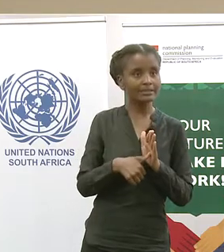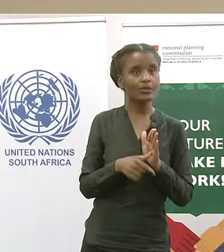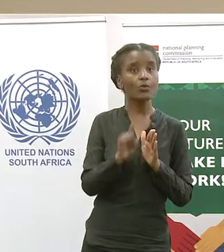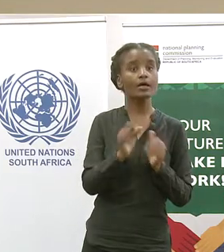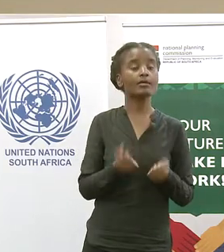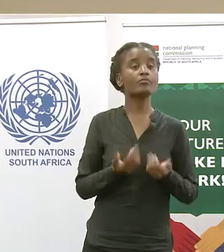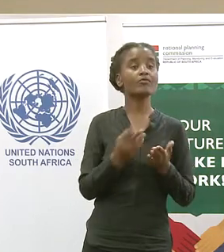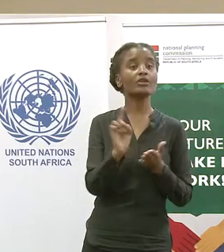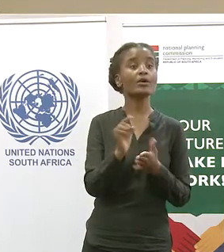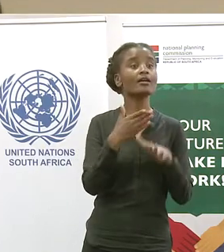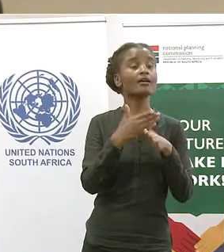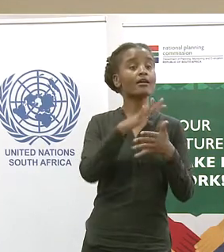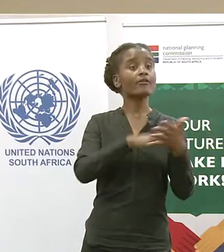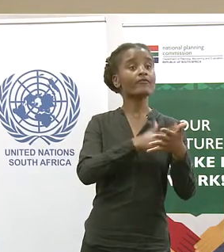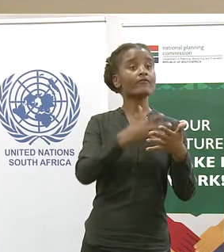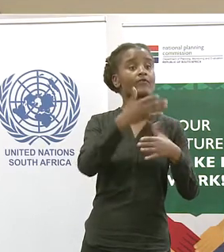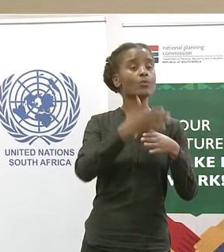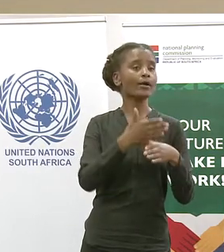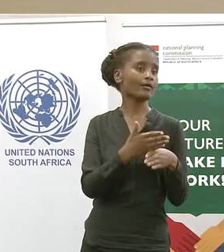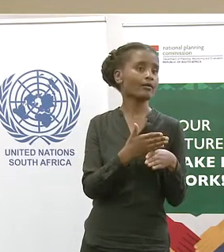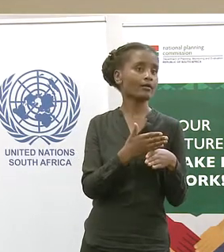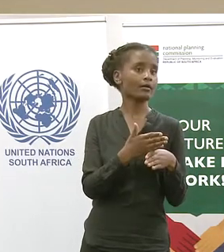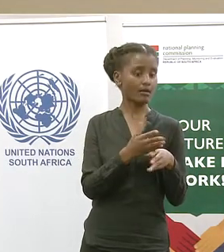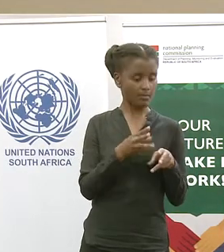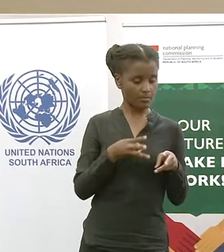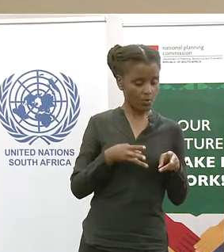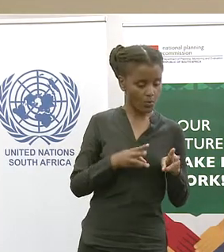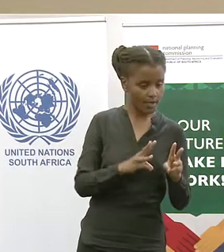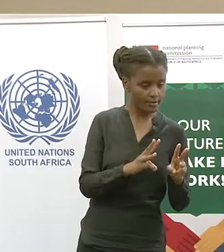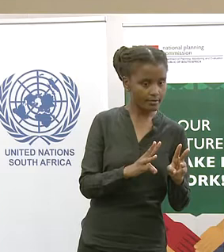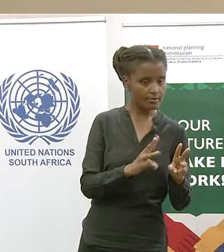a framework for the ways in which we can think about